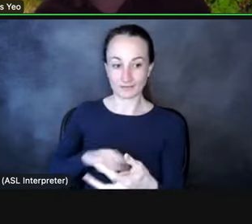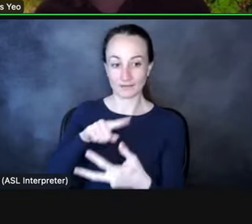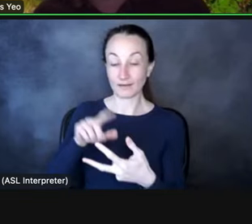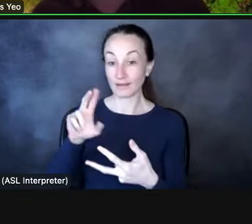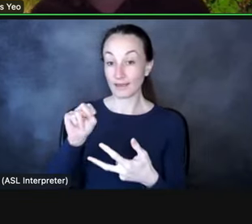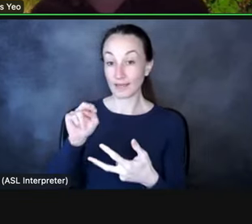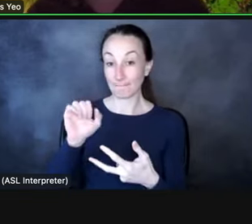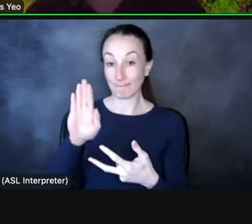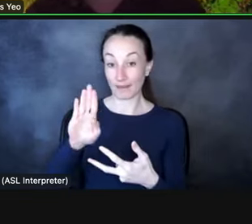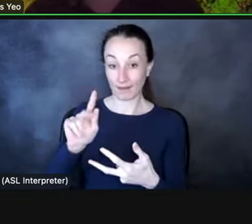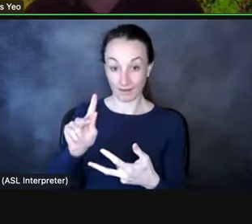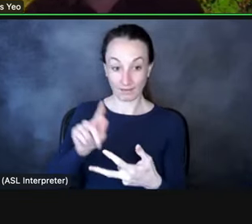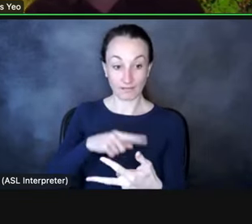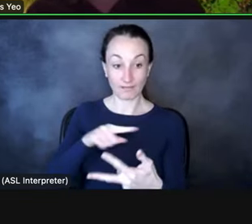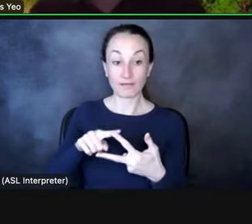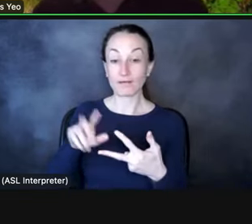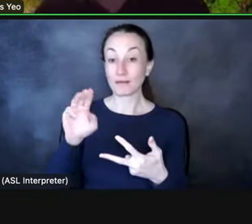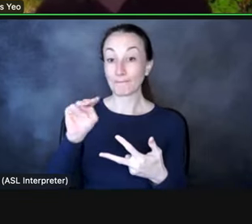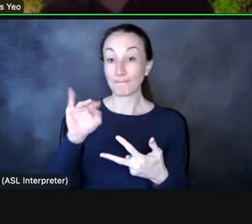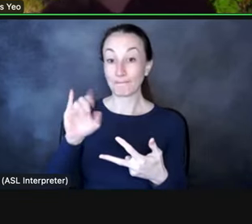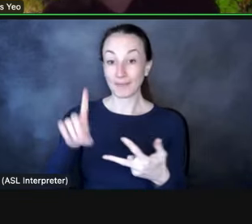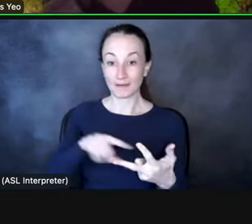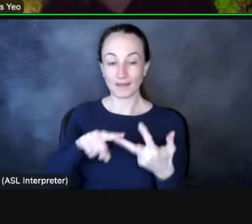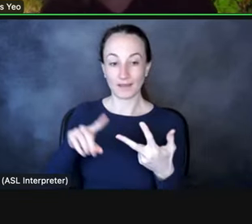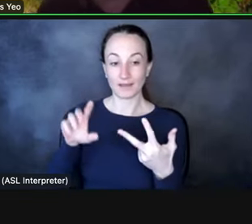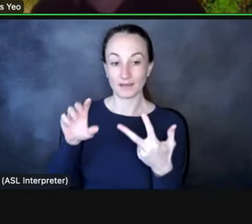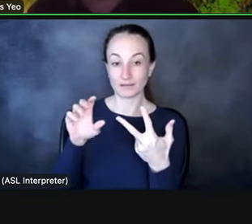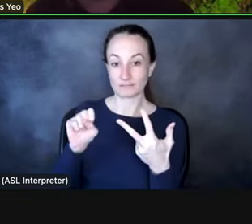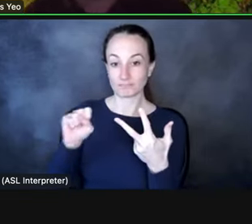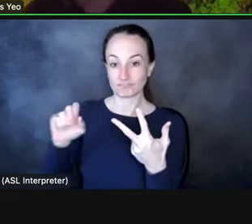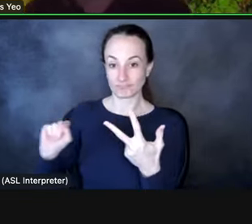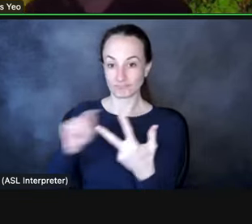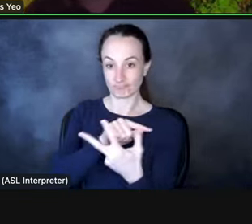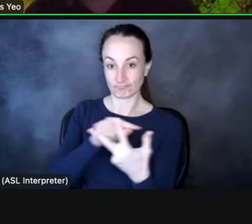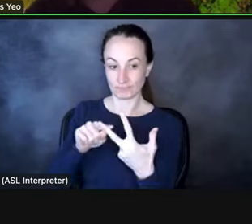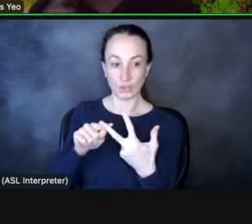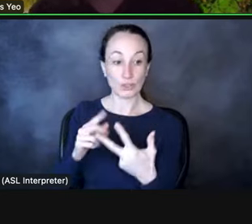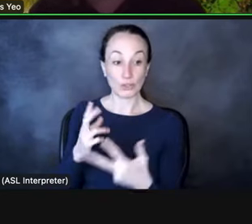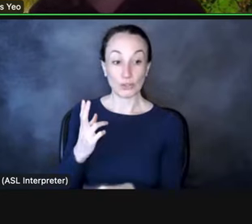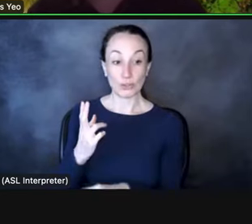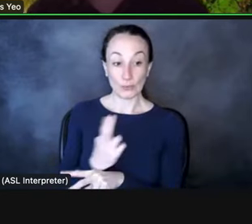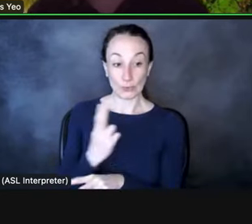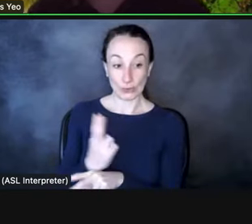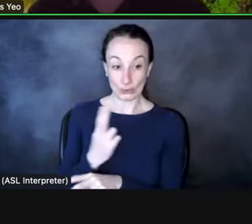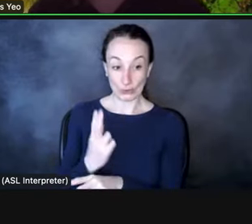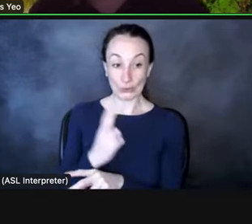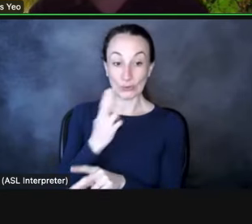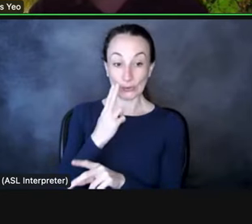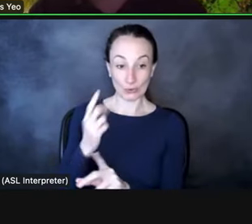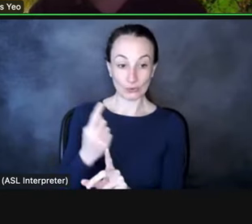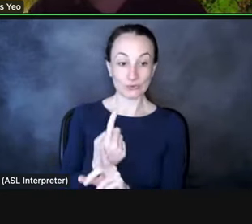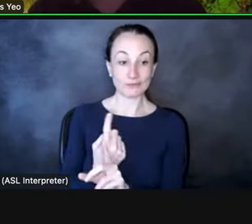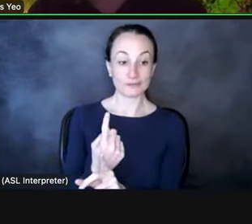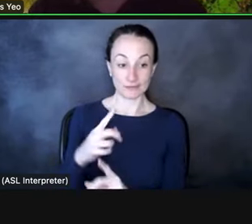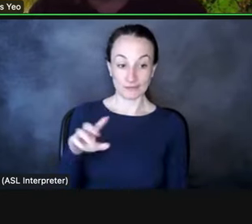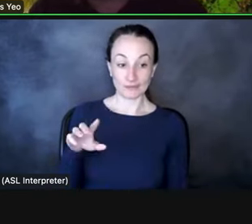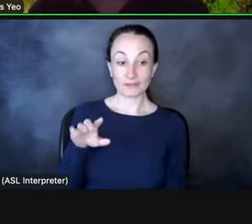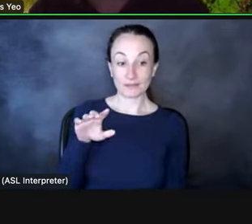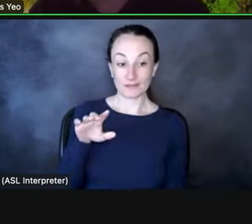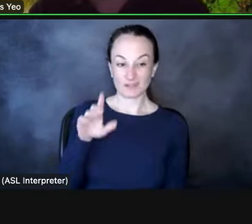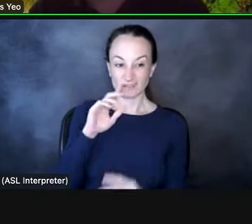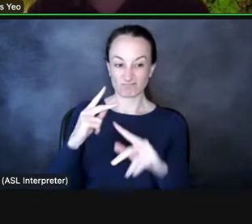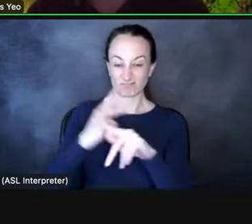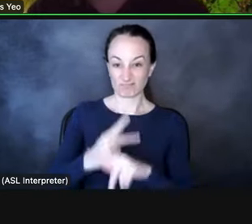task, and stop signal task. We use the resting and task fMRI to compute 419 by 419 function connectivity